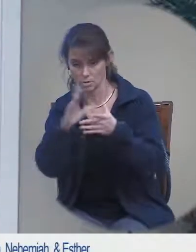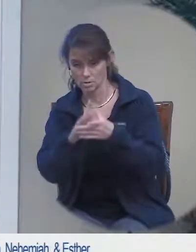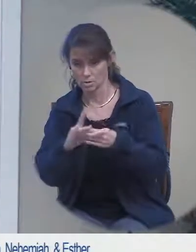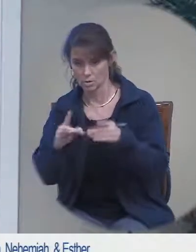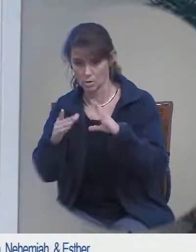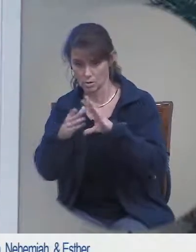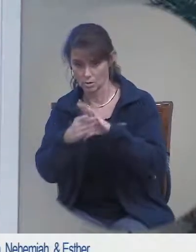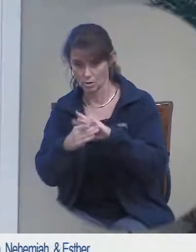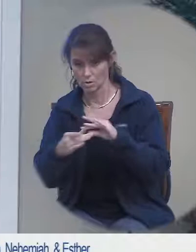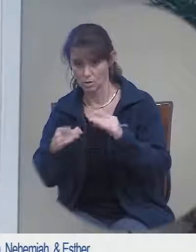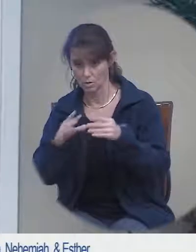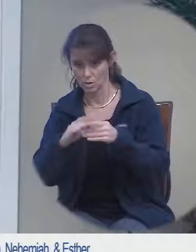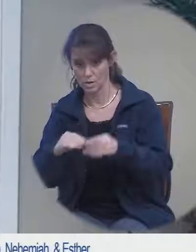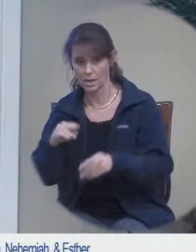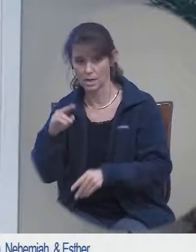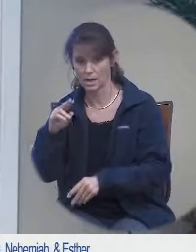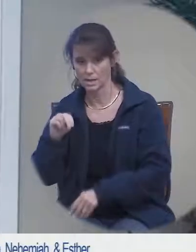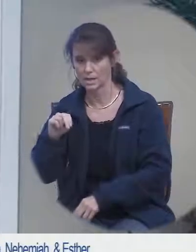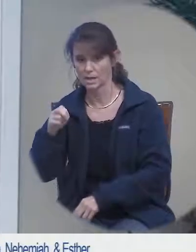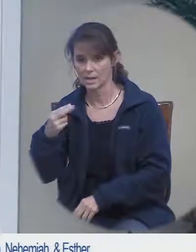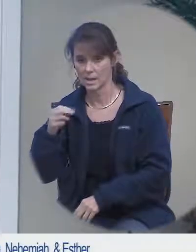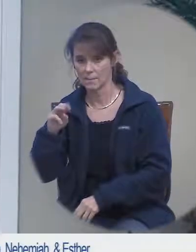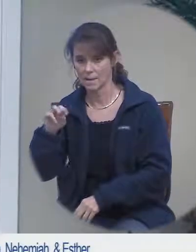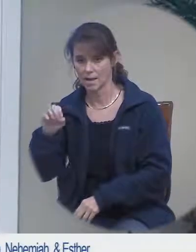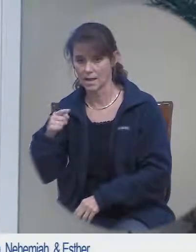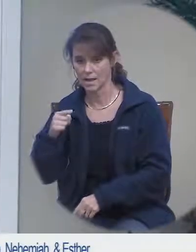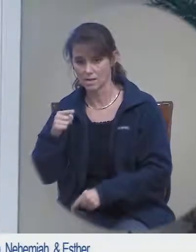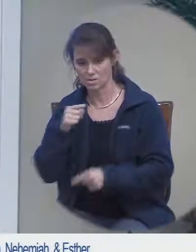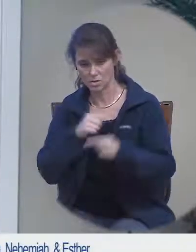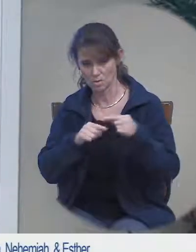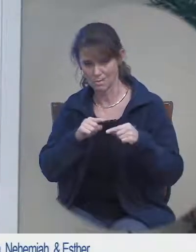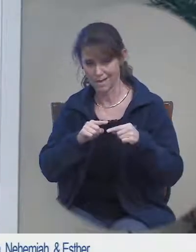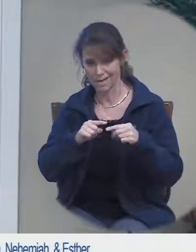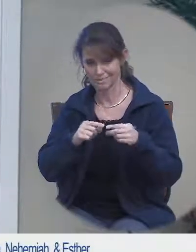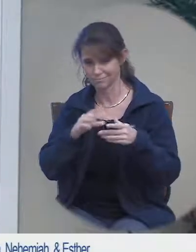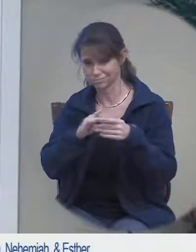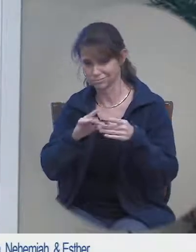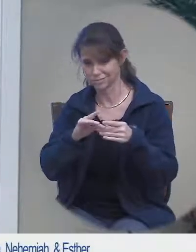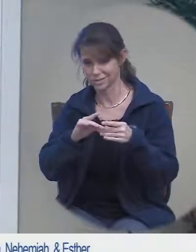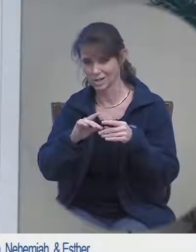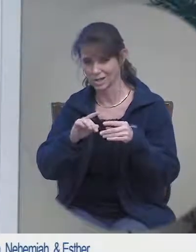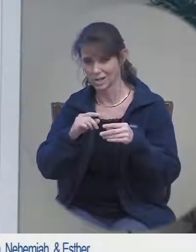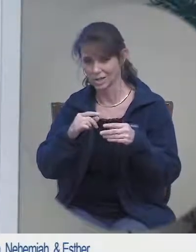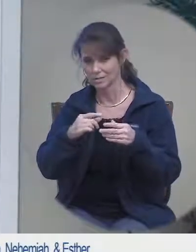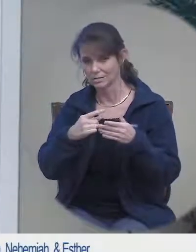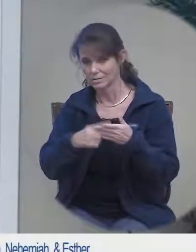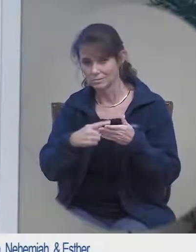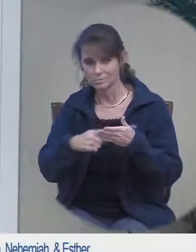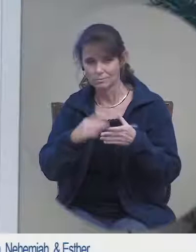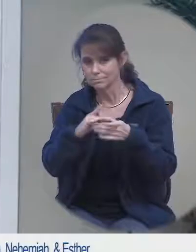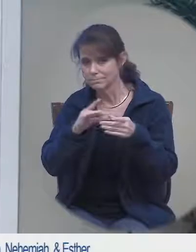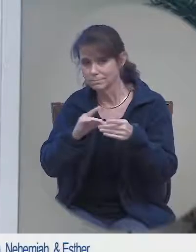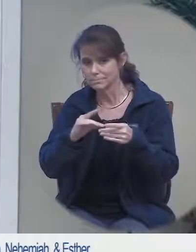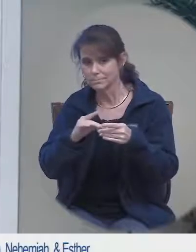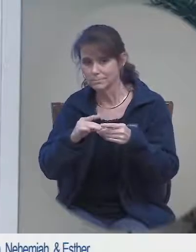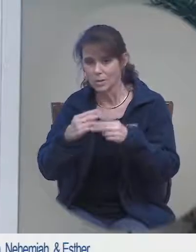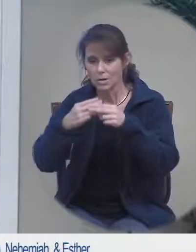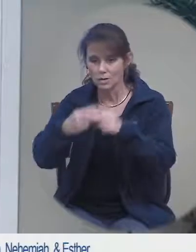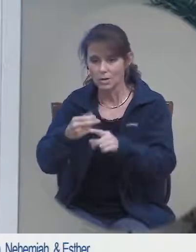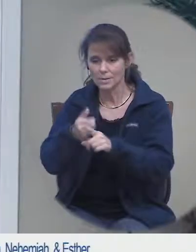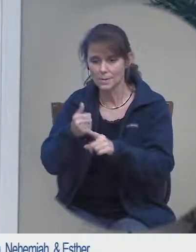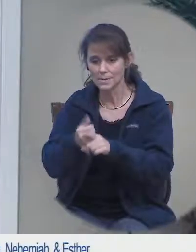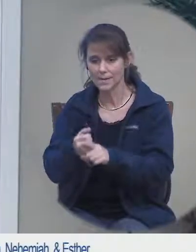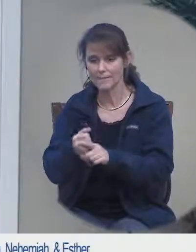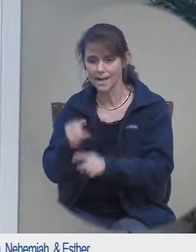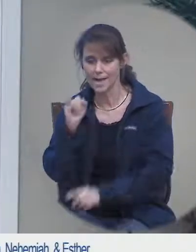out, Nehemiah switches back to the first person pronoun I in verse 31. And that,